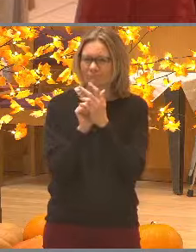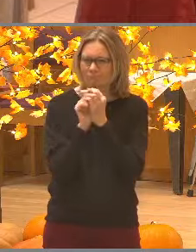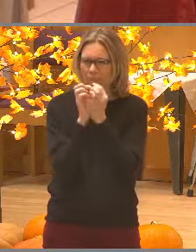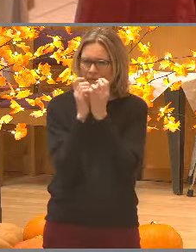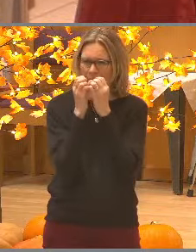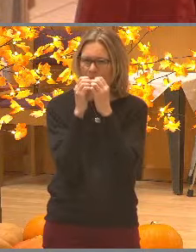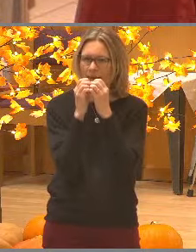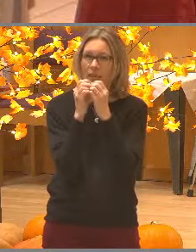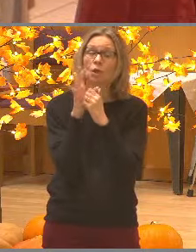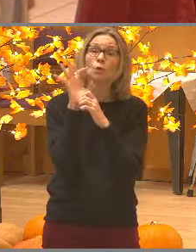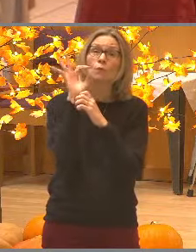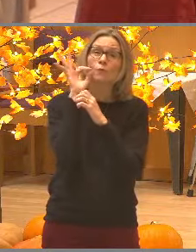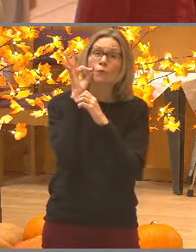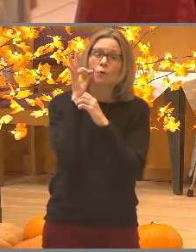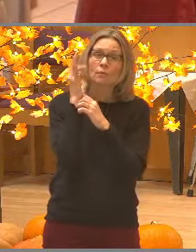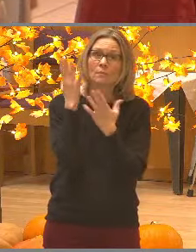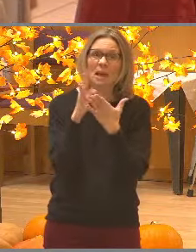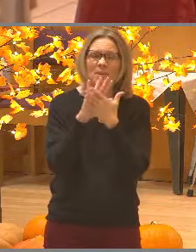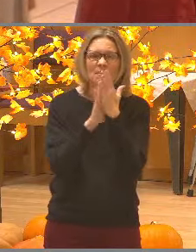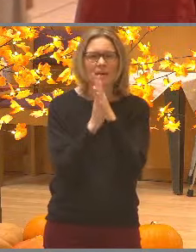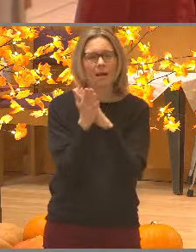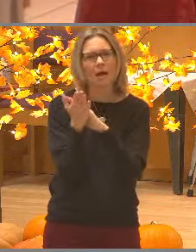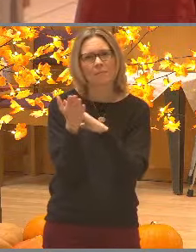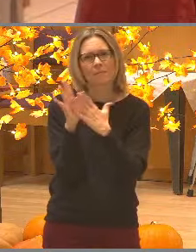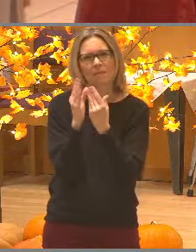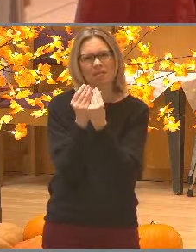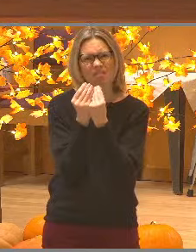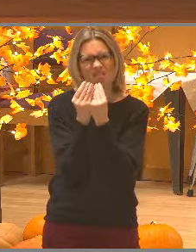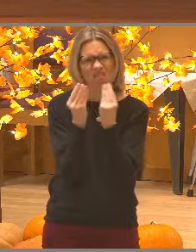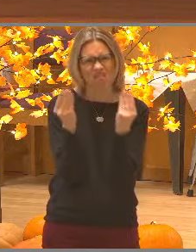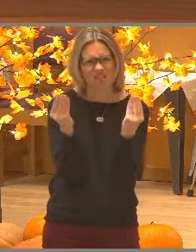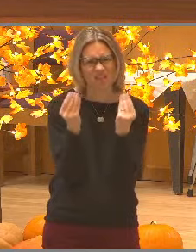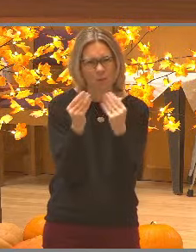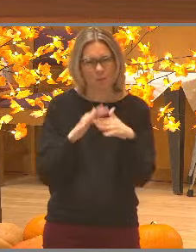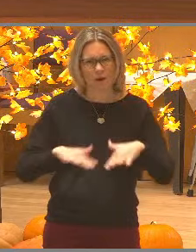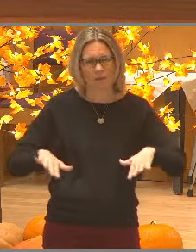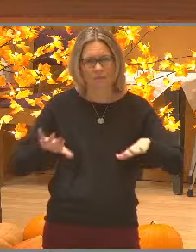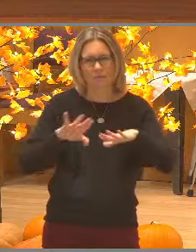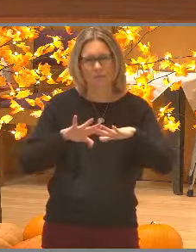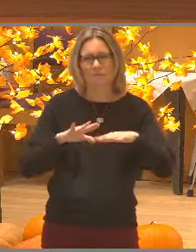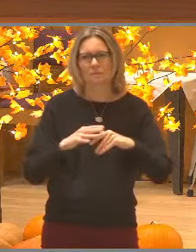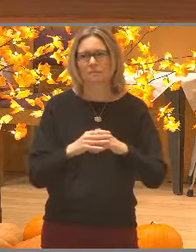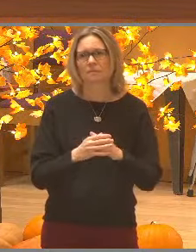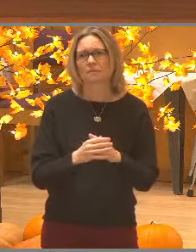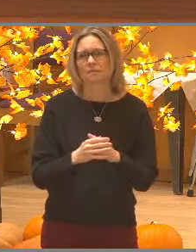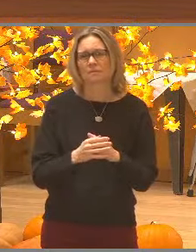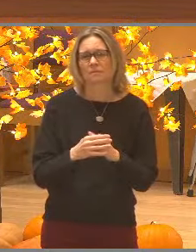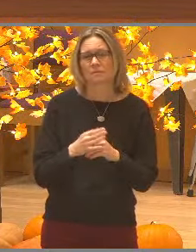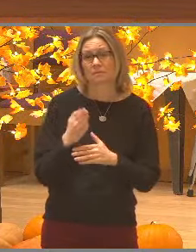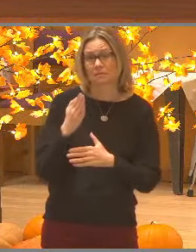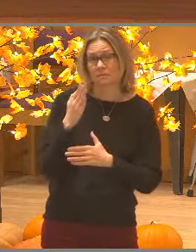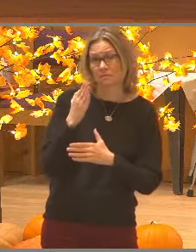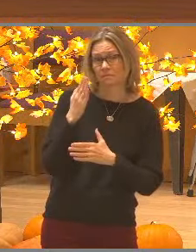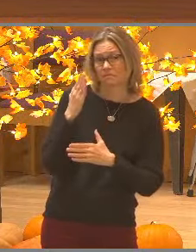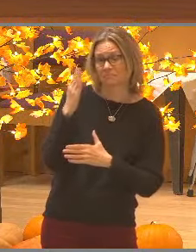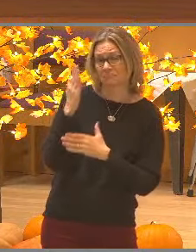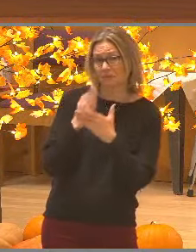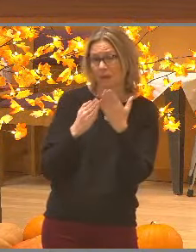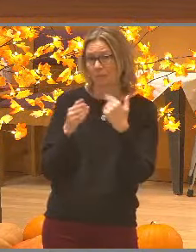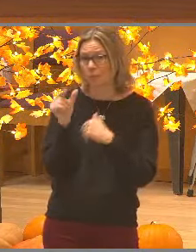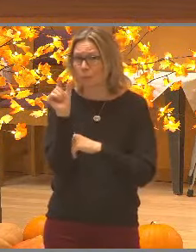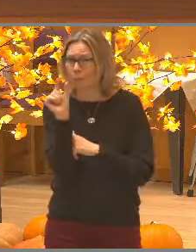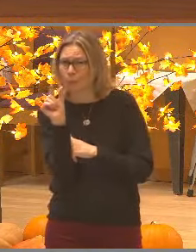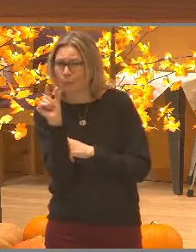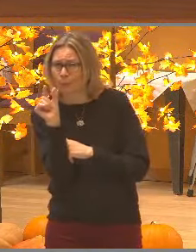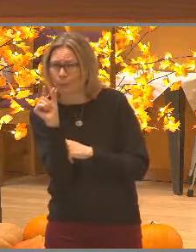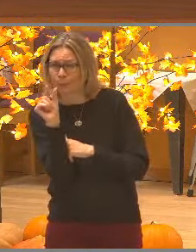Fruit may be decomposed on the ground. Some are small, some are